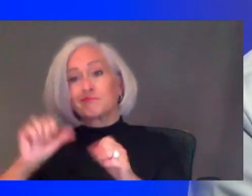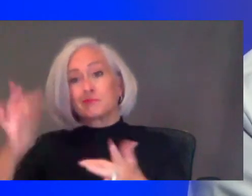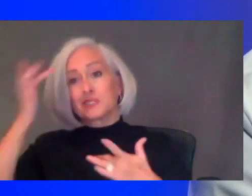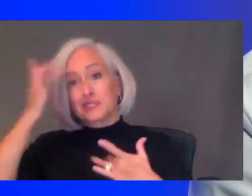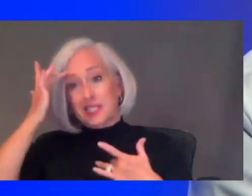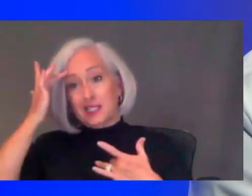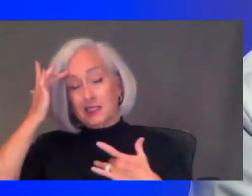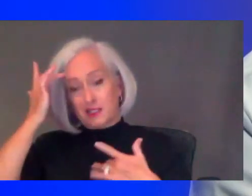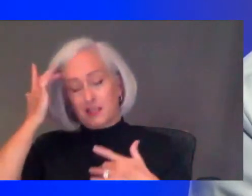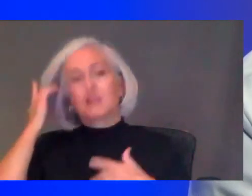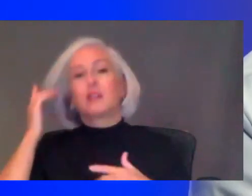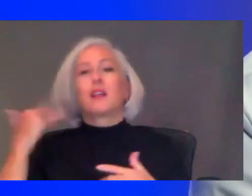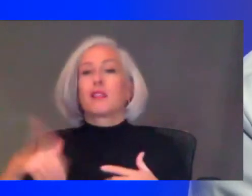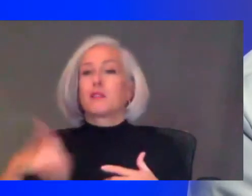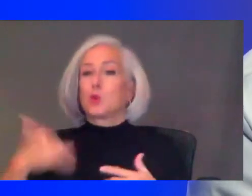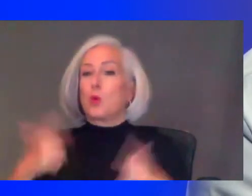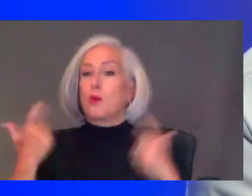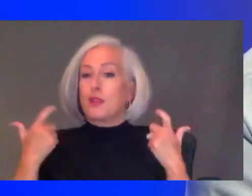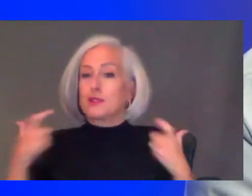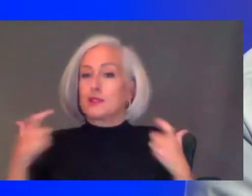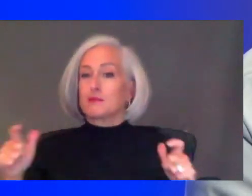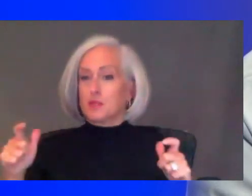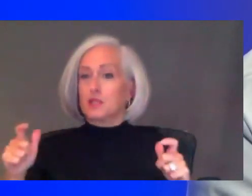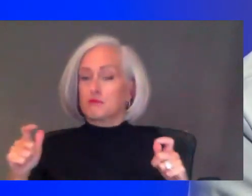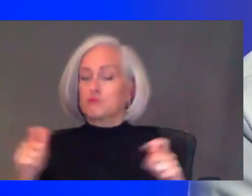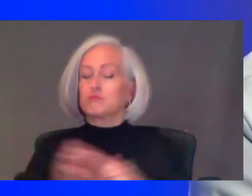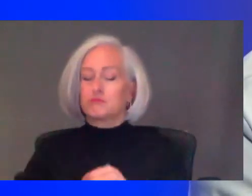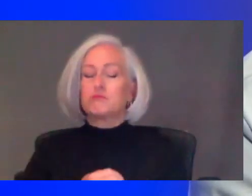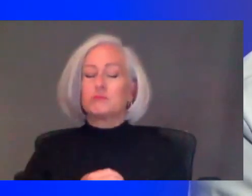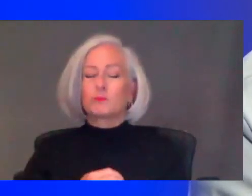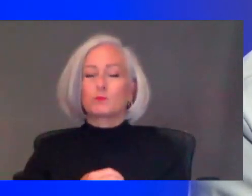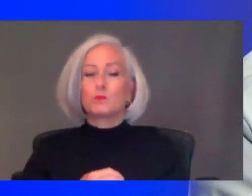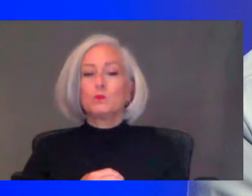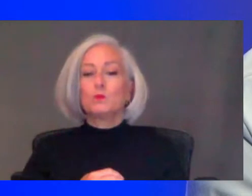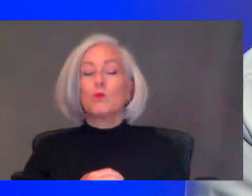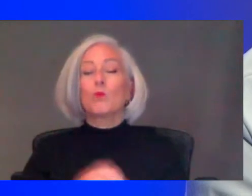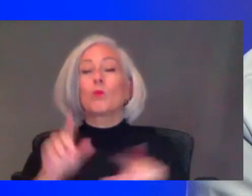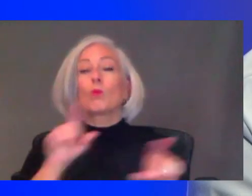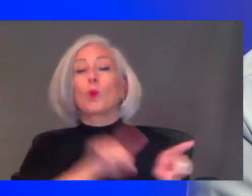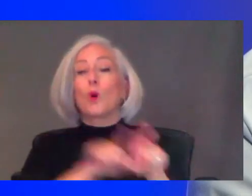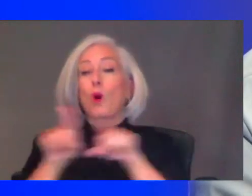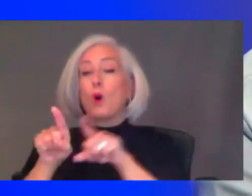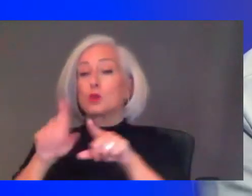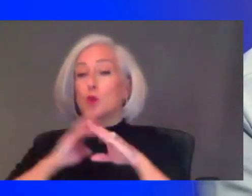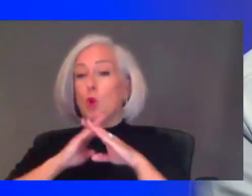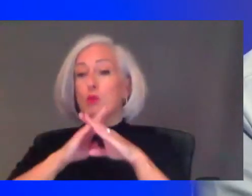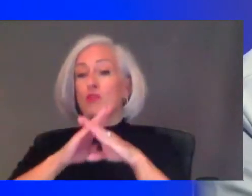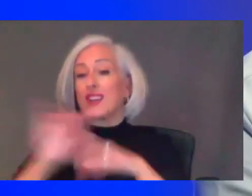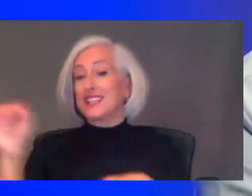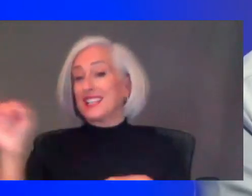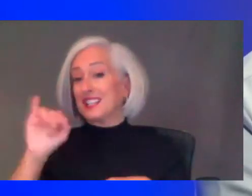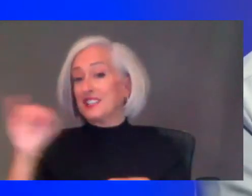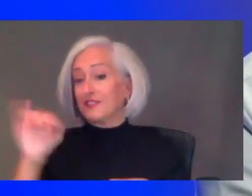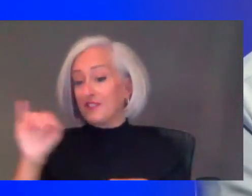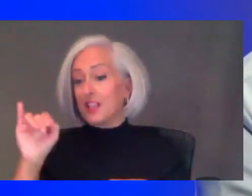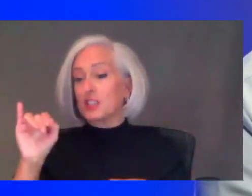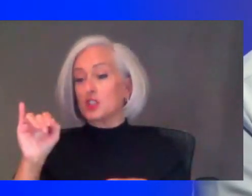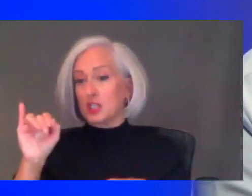early stages, and that's key. We like to do the treatment within the first 7 days of a positive antibody